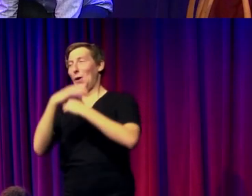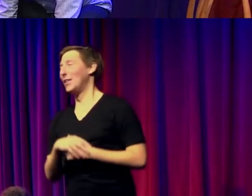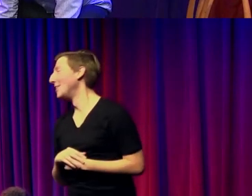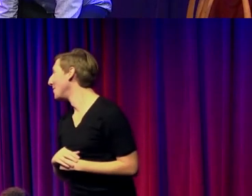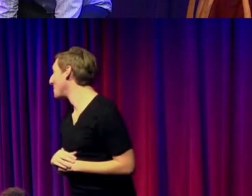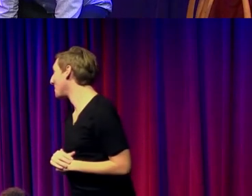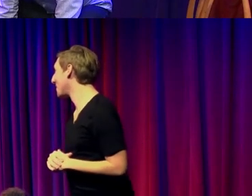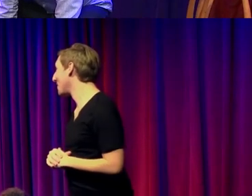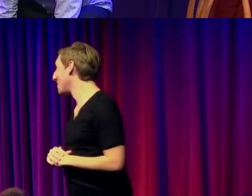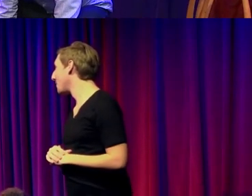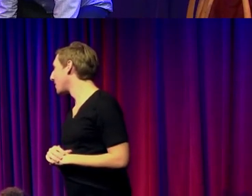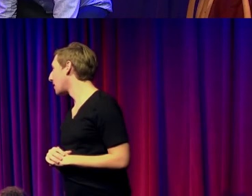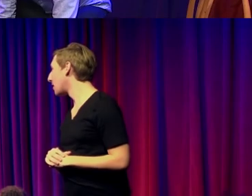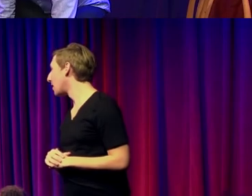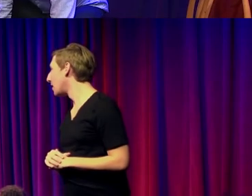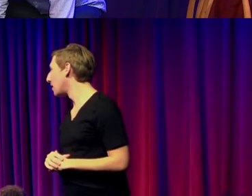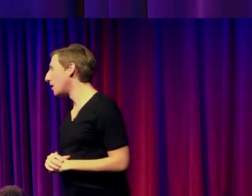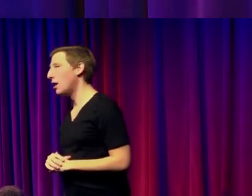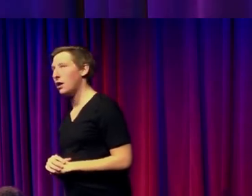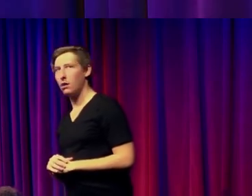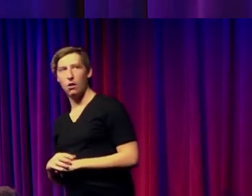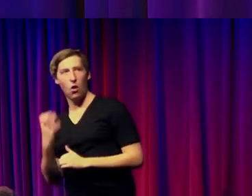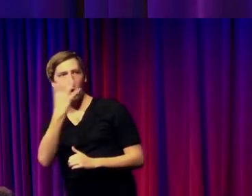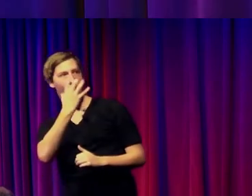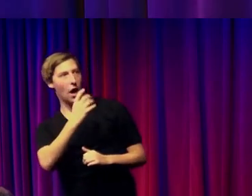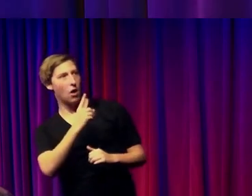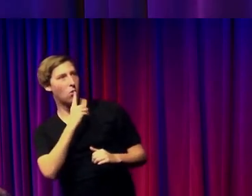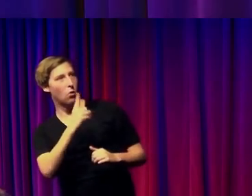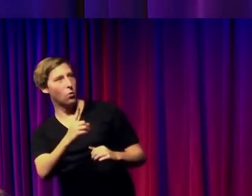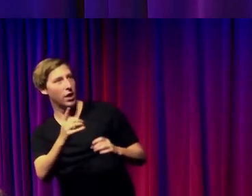bear. Oh, oh, there is real hatred in those eyes.